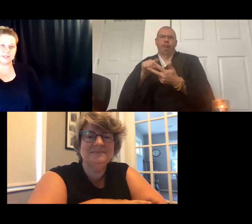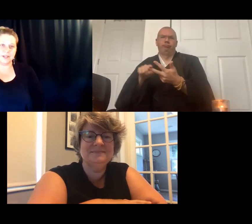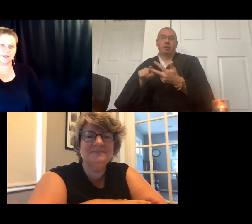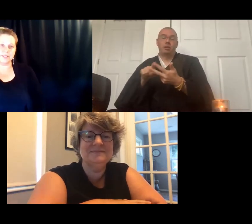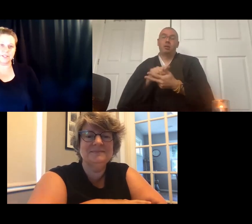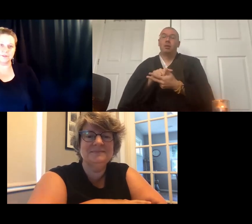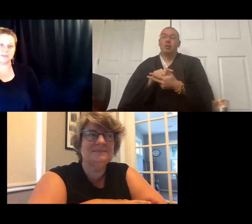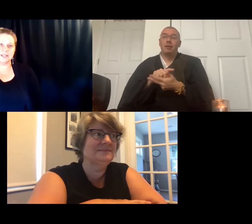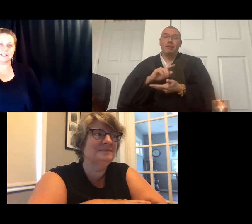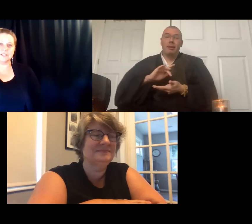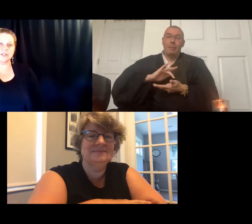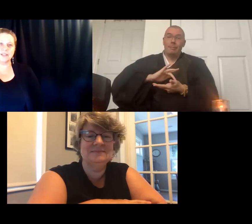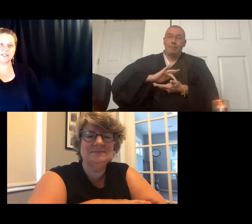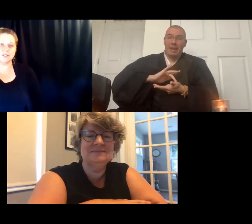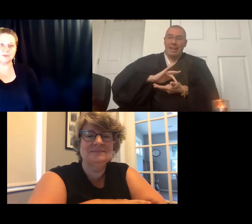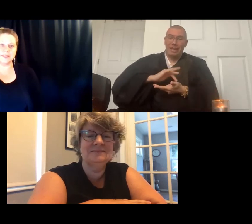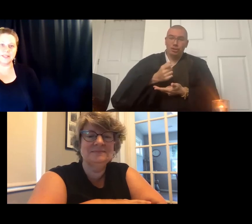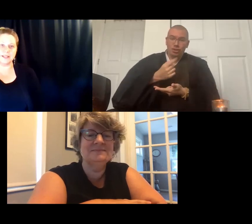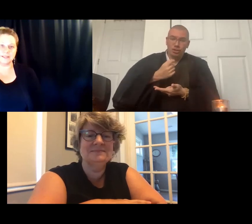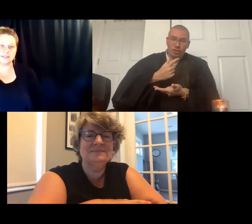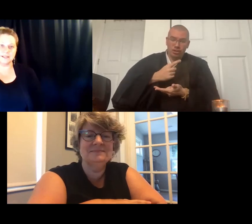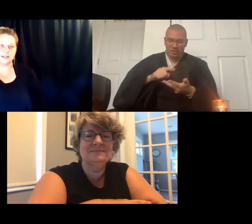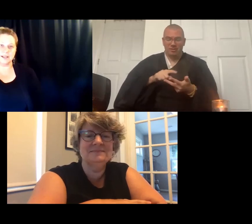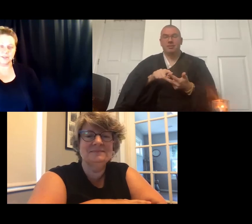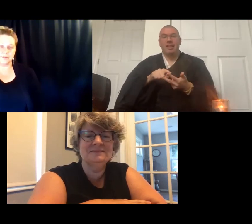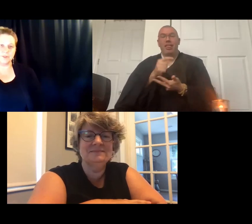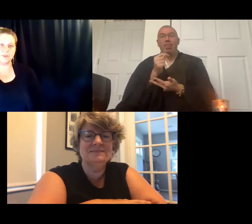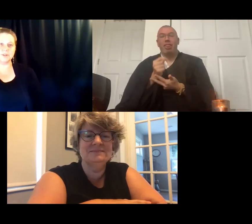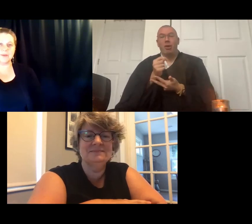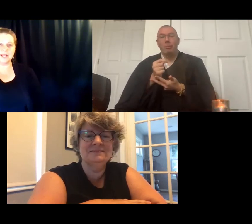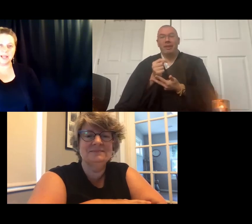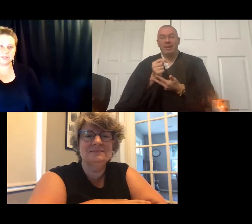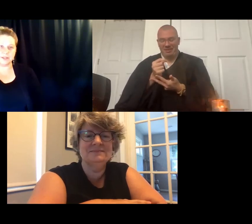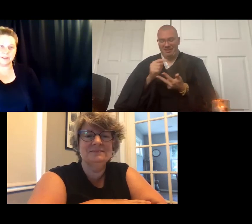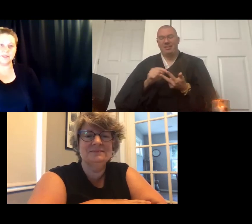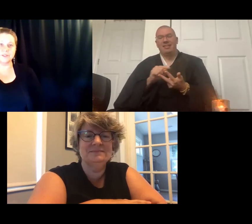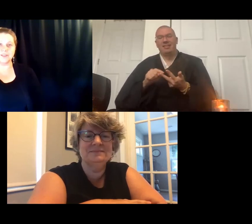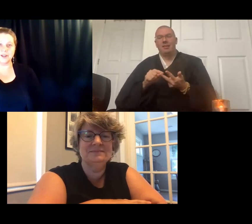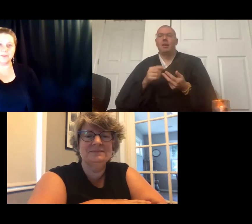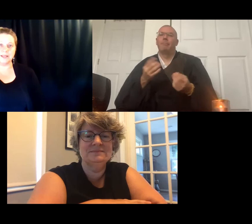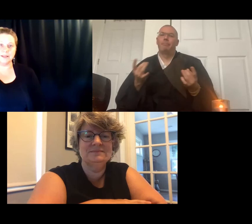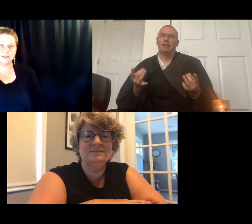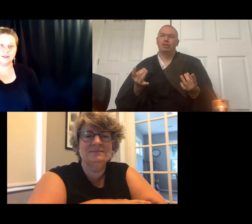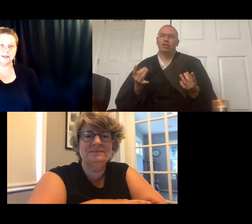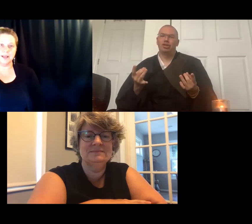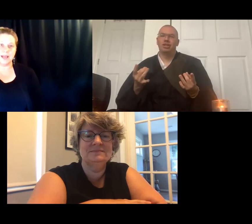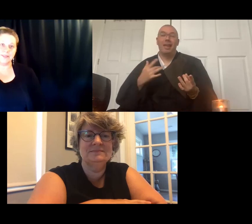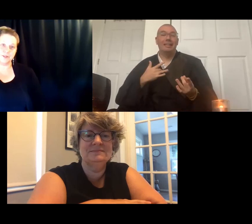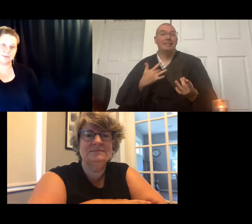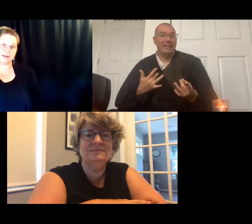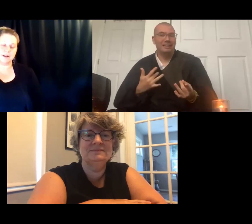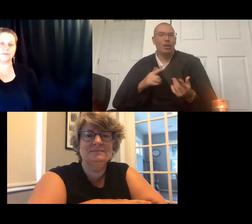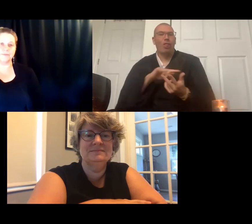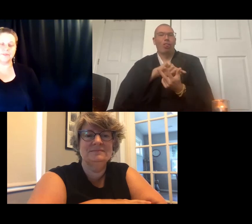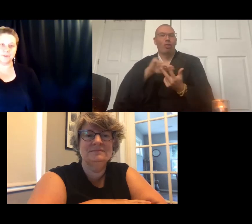other mental health issues, is to look at these three things. So there's medication, there's therapy, and